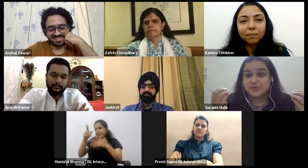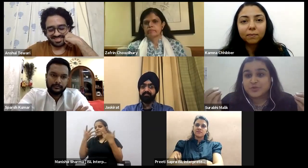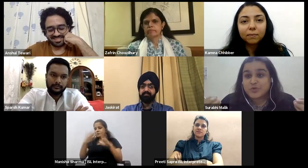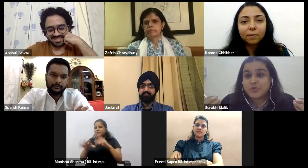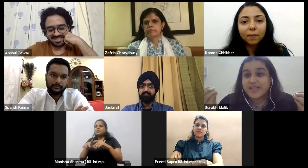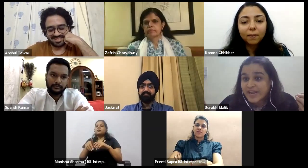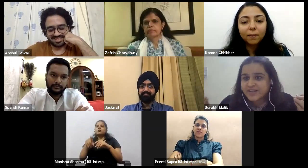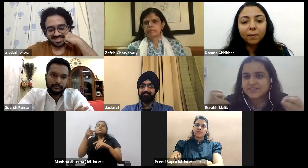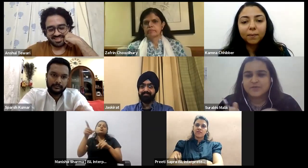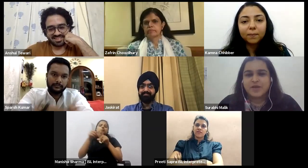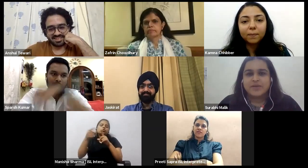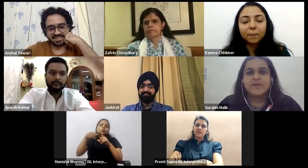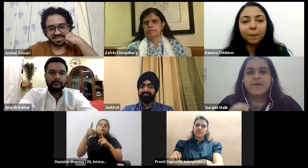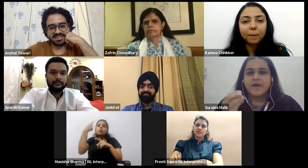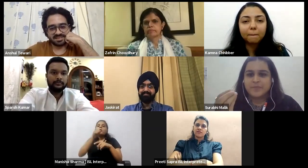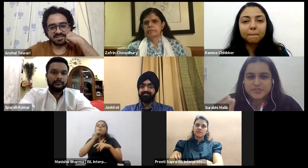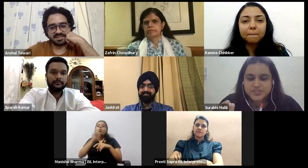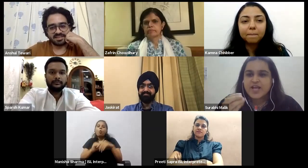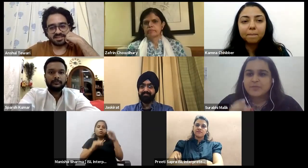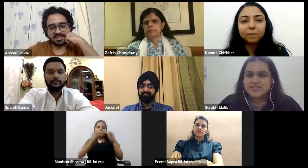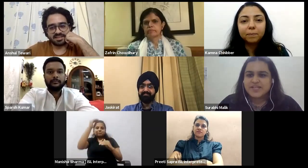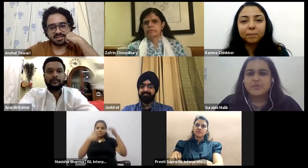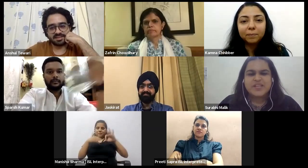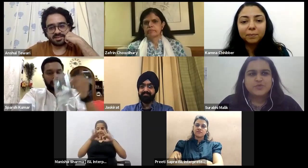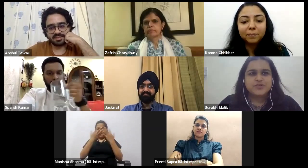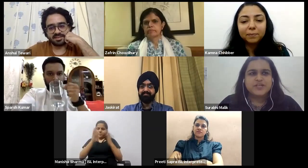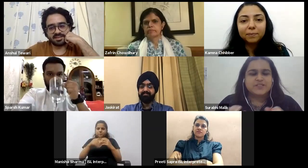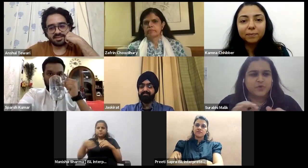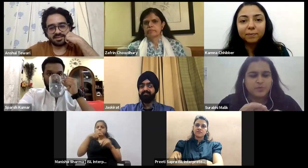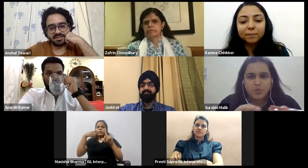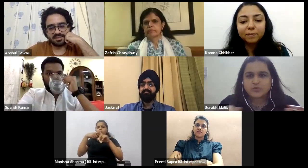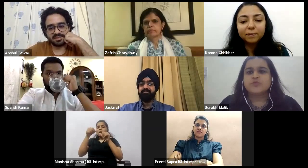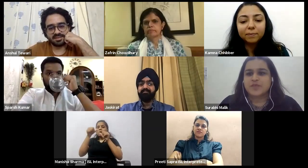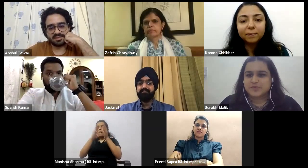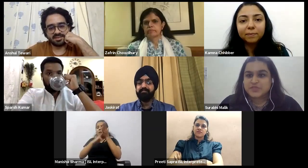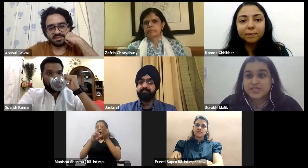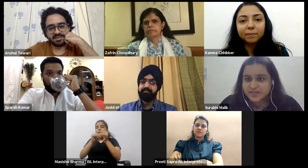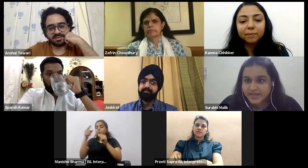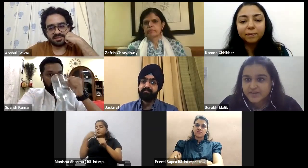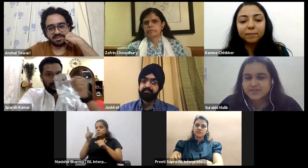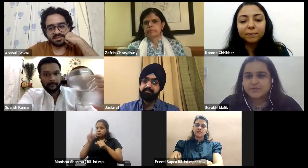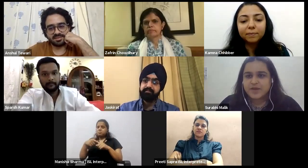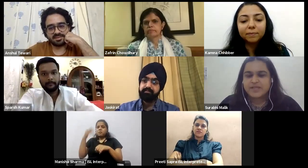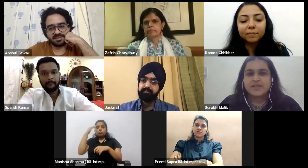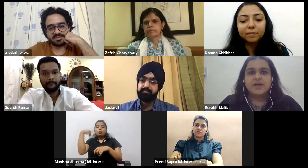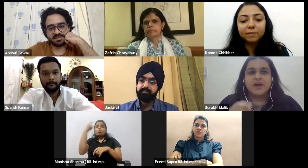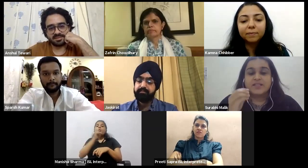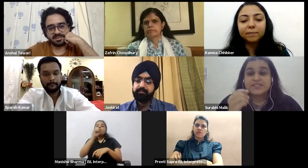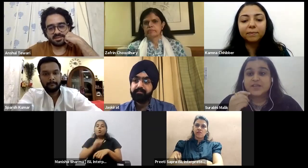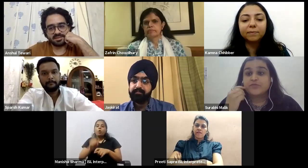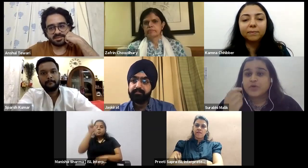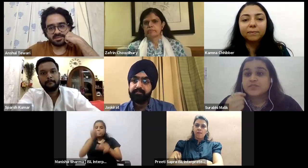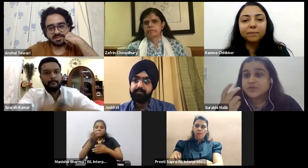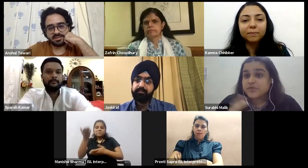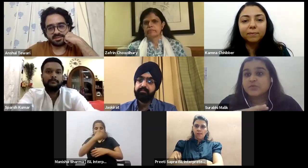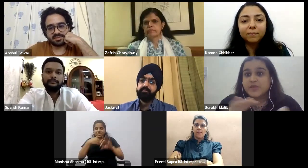it that you do with elders in the family? Just like Kamna said, I think we need to realize for most of them, especially the elders in the family, this is